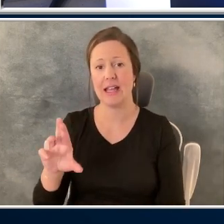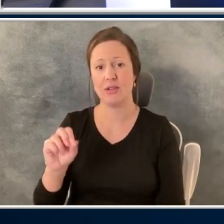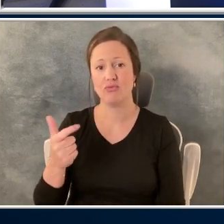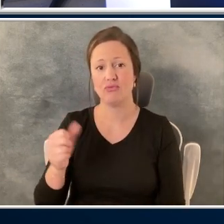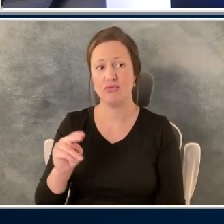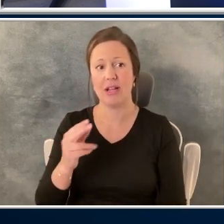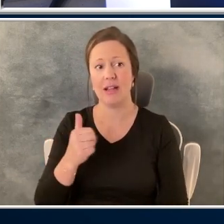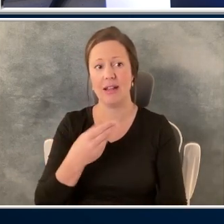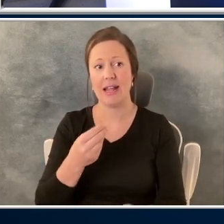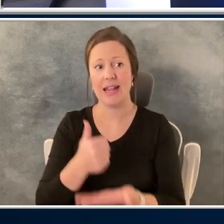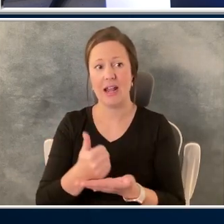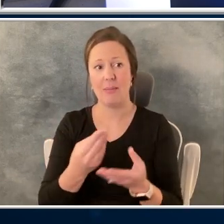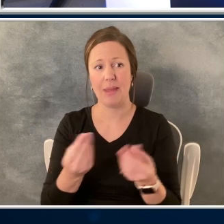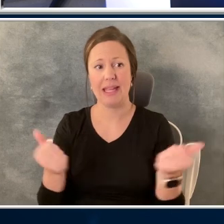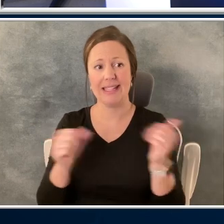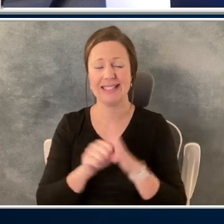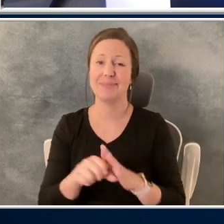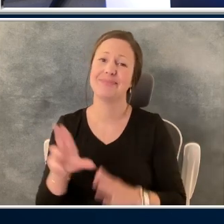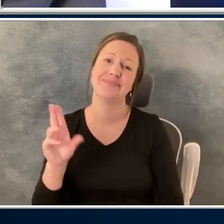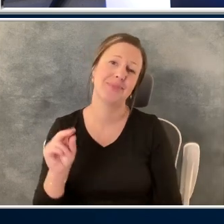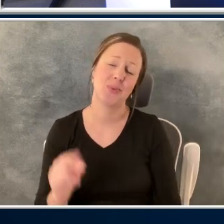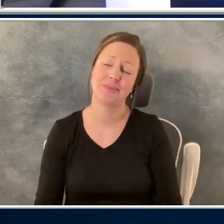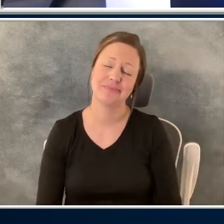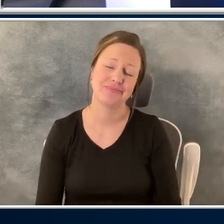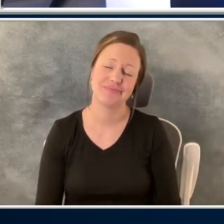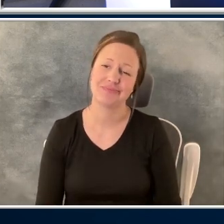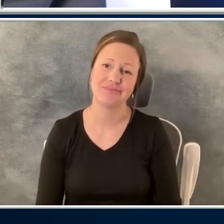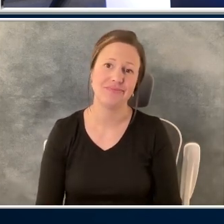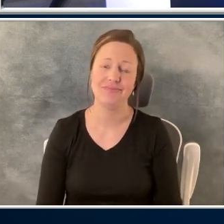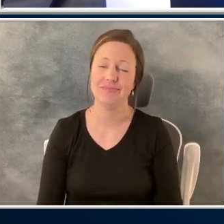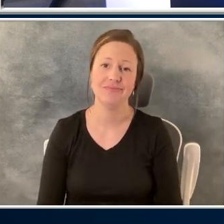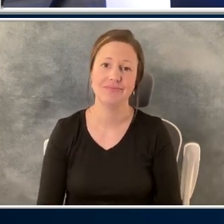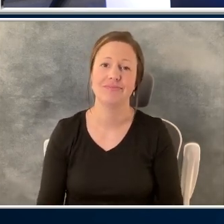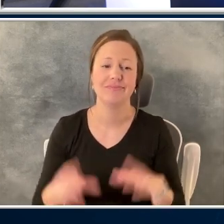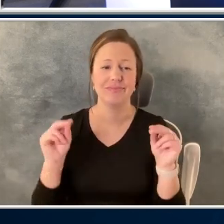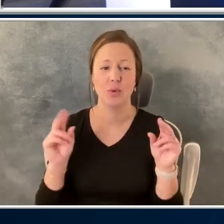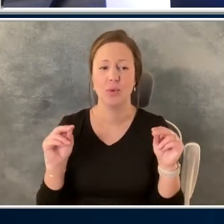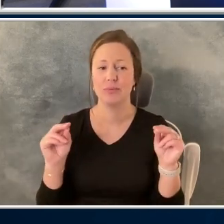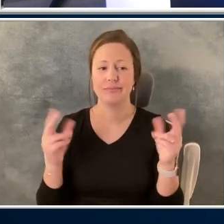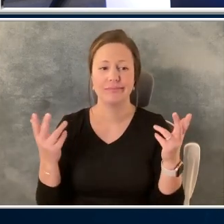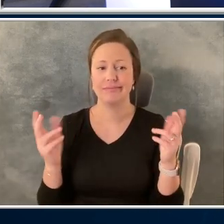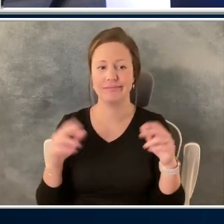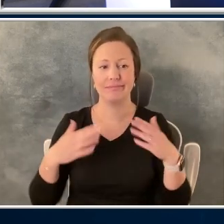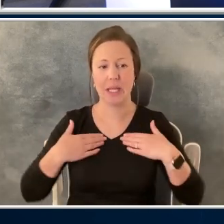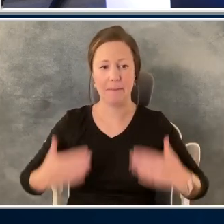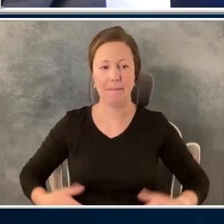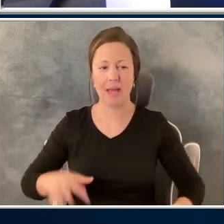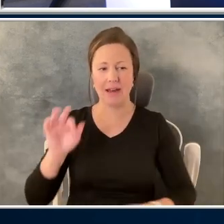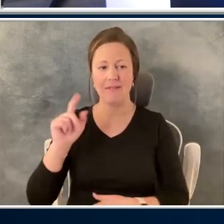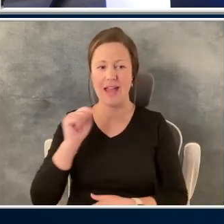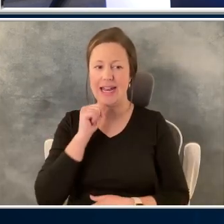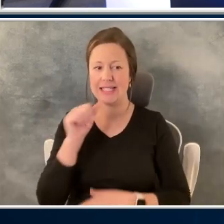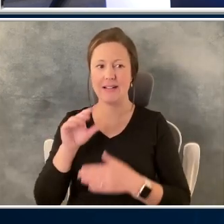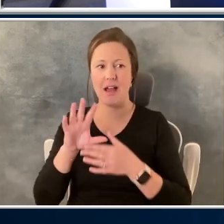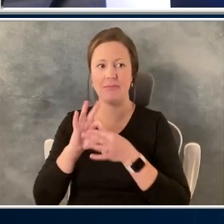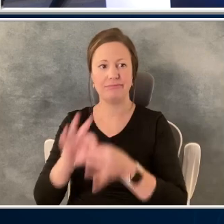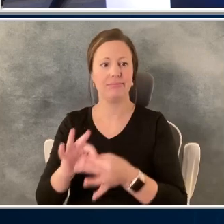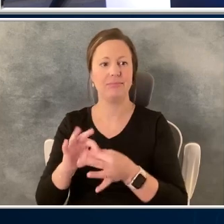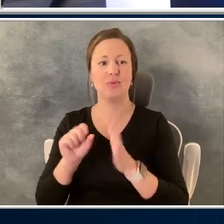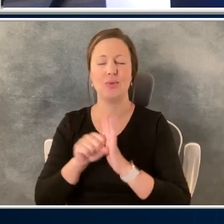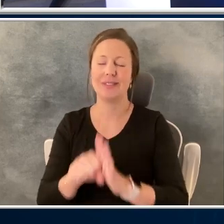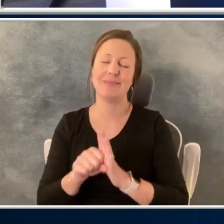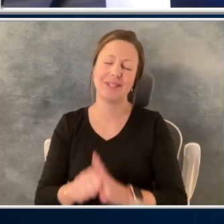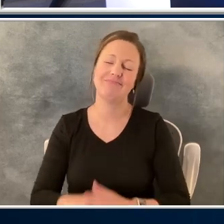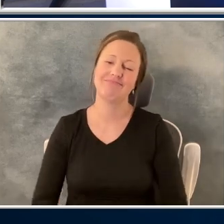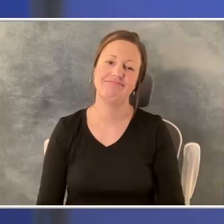No. There's no, amount of body fat is not correlative to symptomatology.